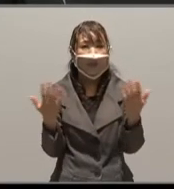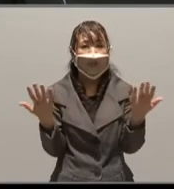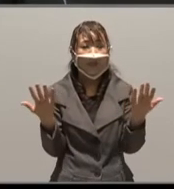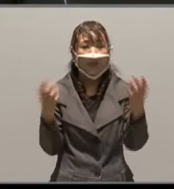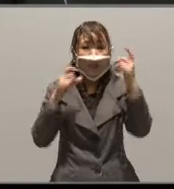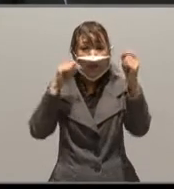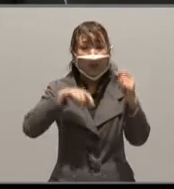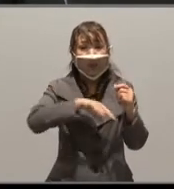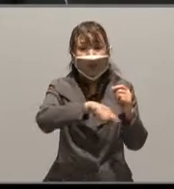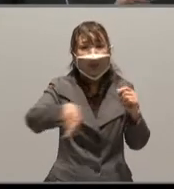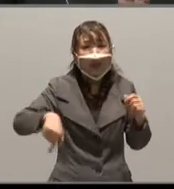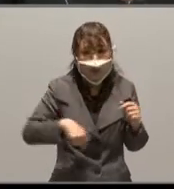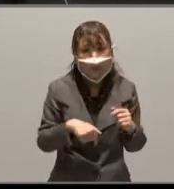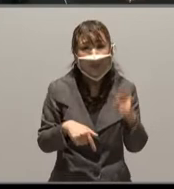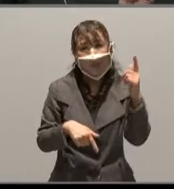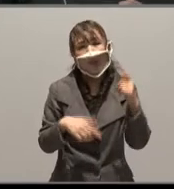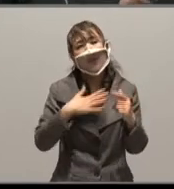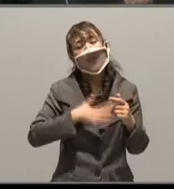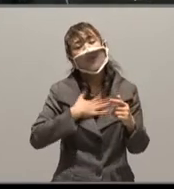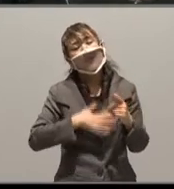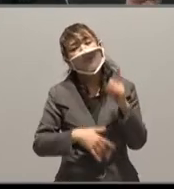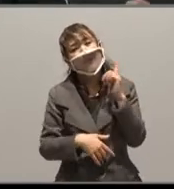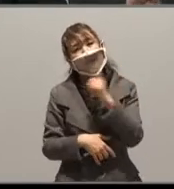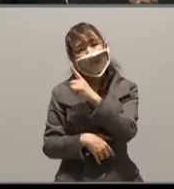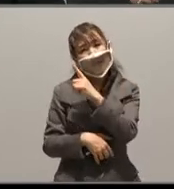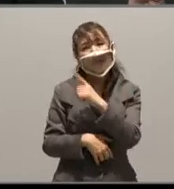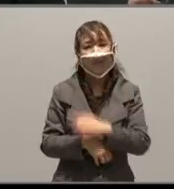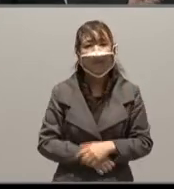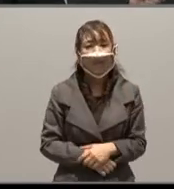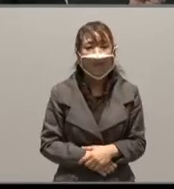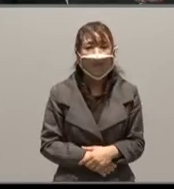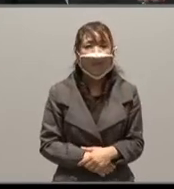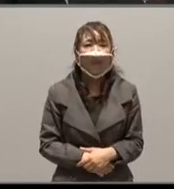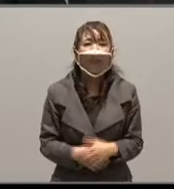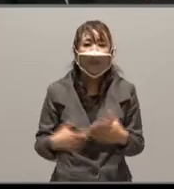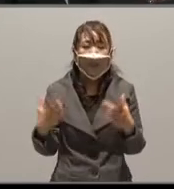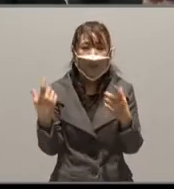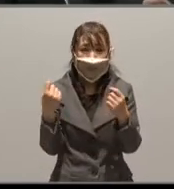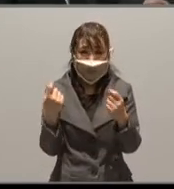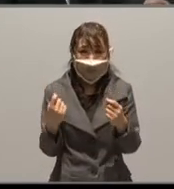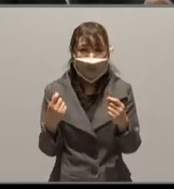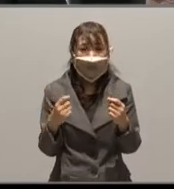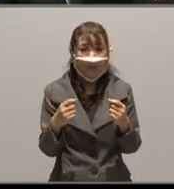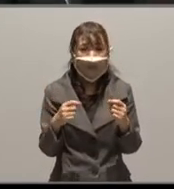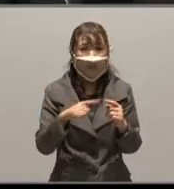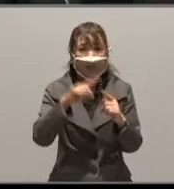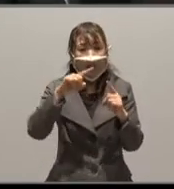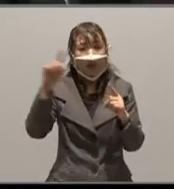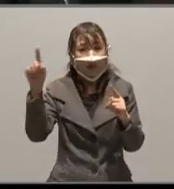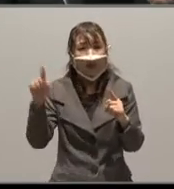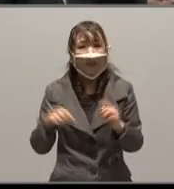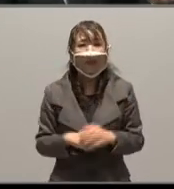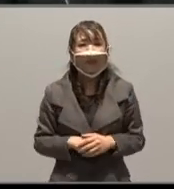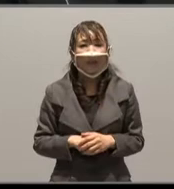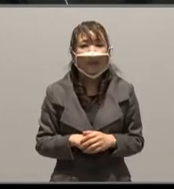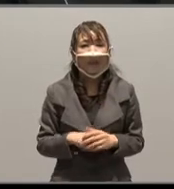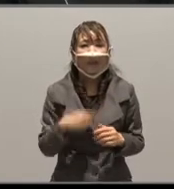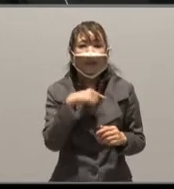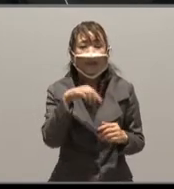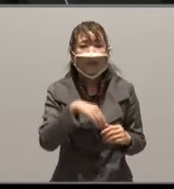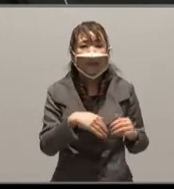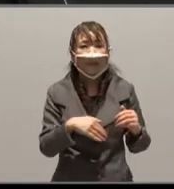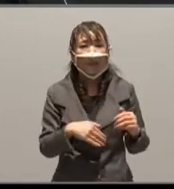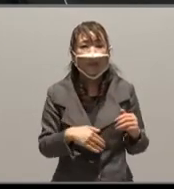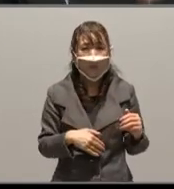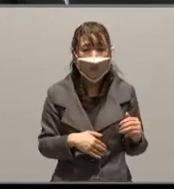student practical exercise. We have a 1.5 hour walk in a relaxed manner. As